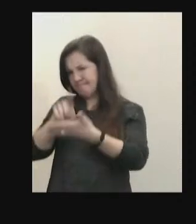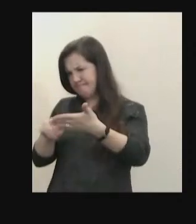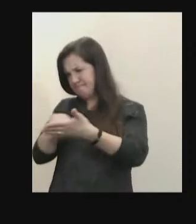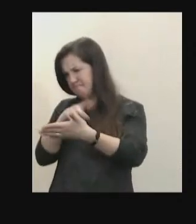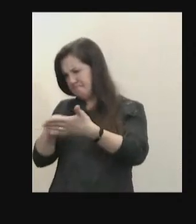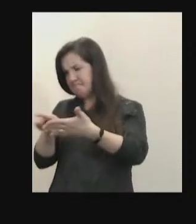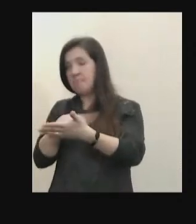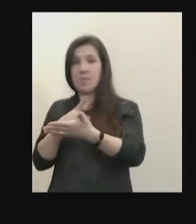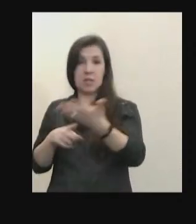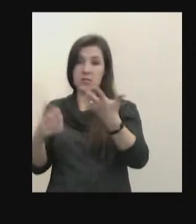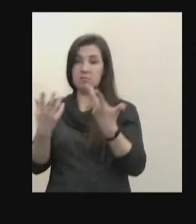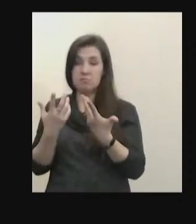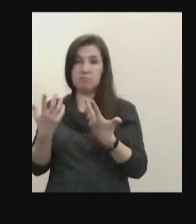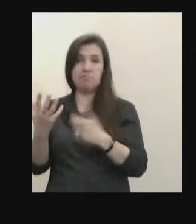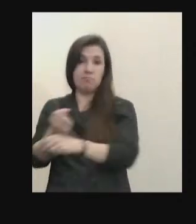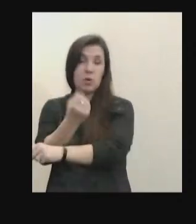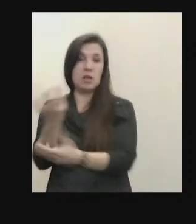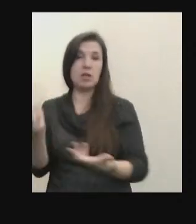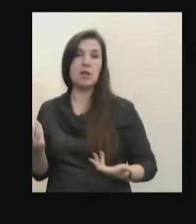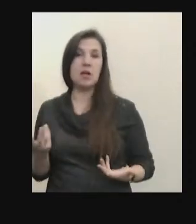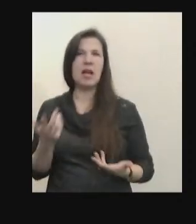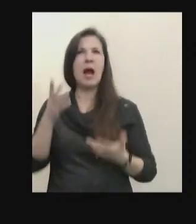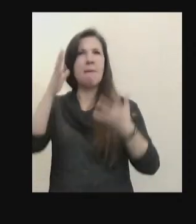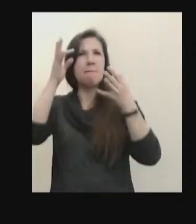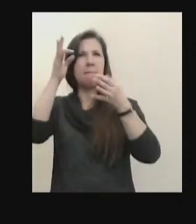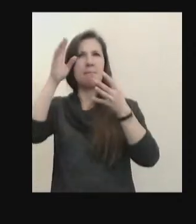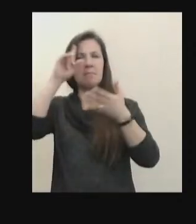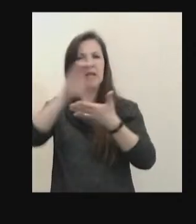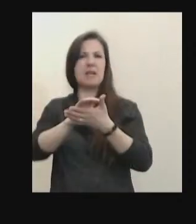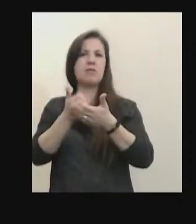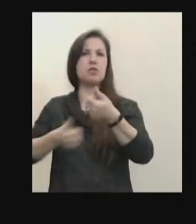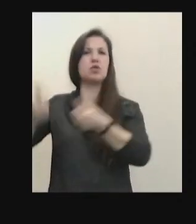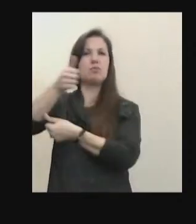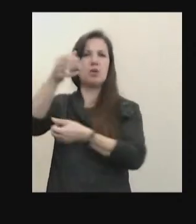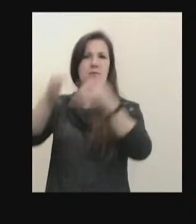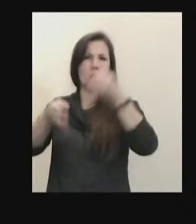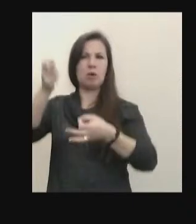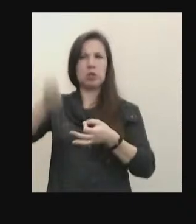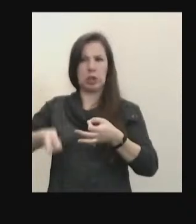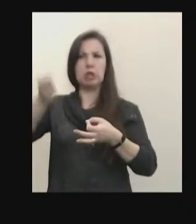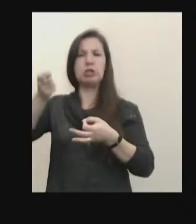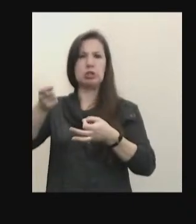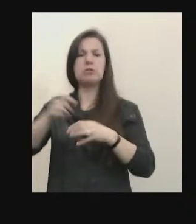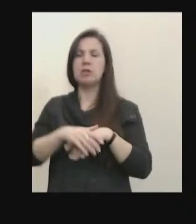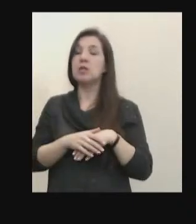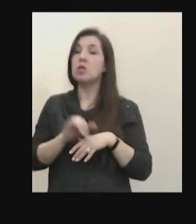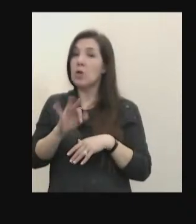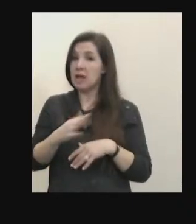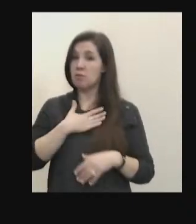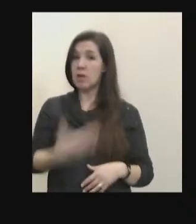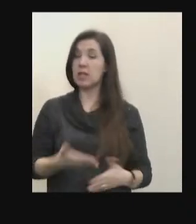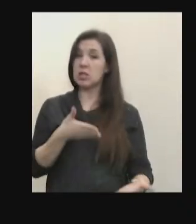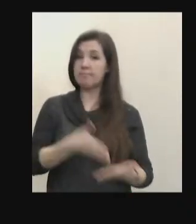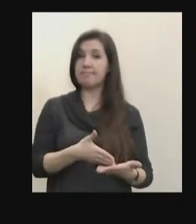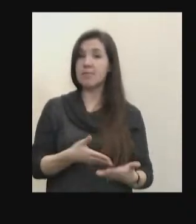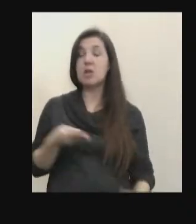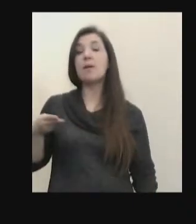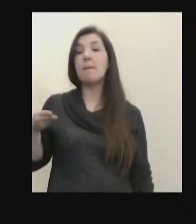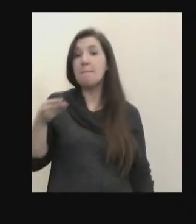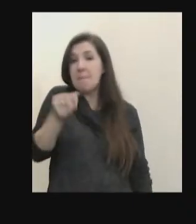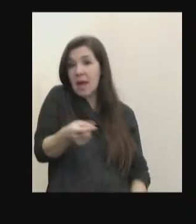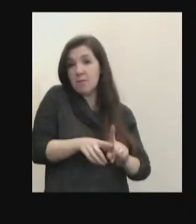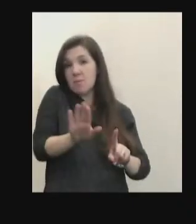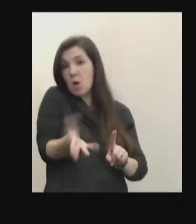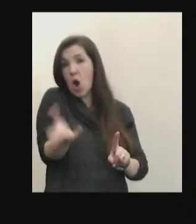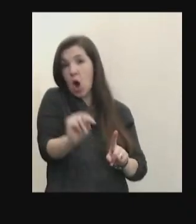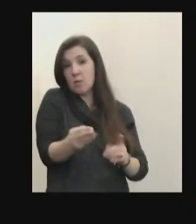State Supreme Court judge and I believe appellate court. So if somebody's willing to bring a lawsuit, they're going to have to pay for it out of their own money, of course,